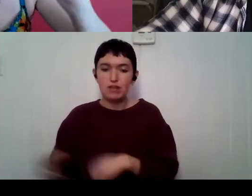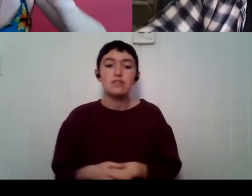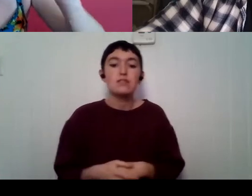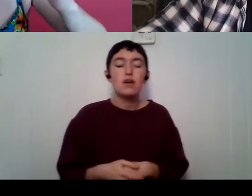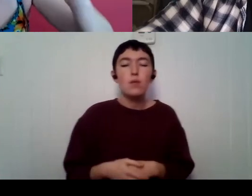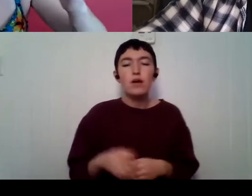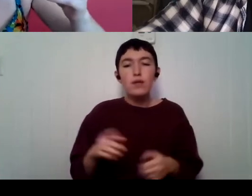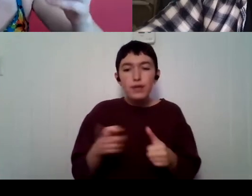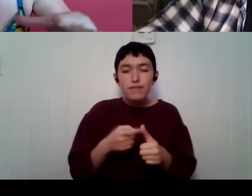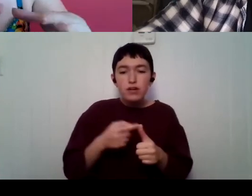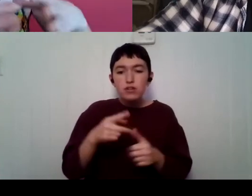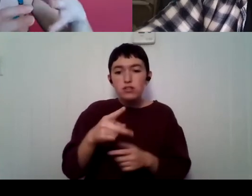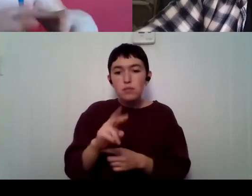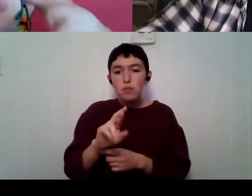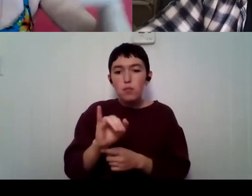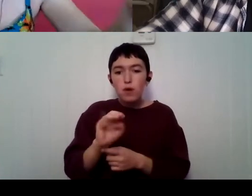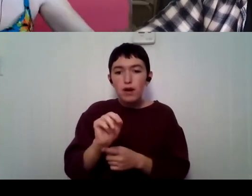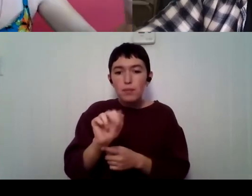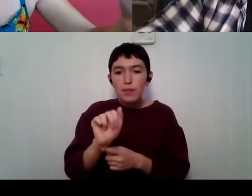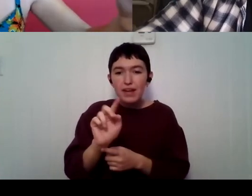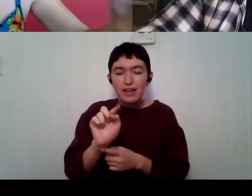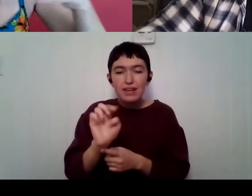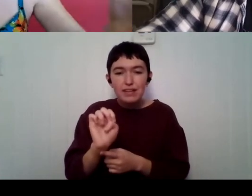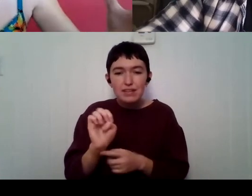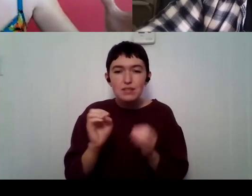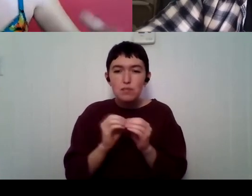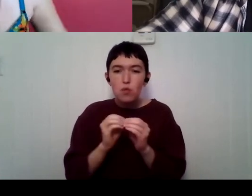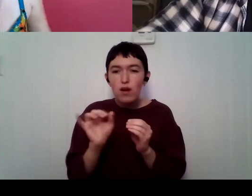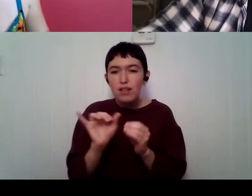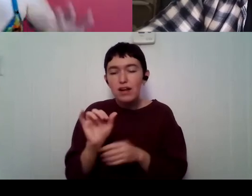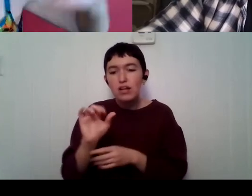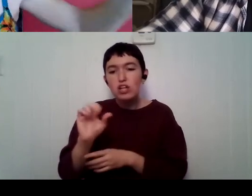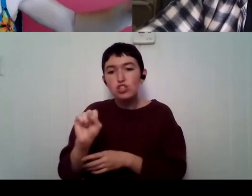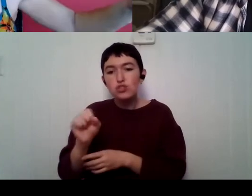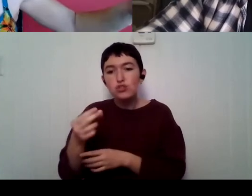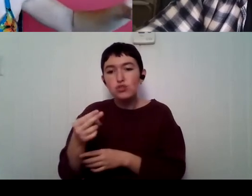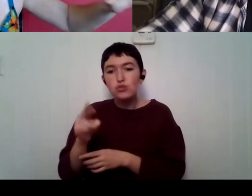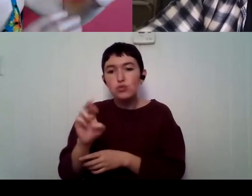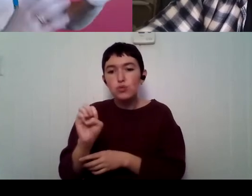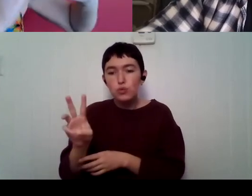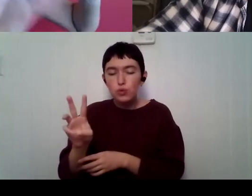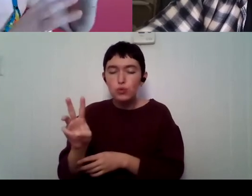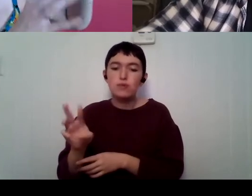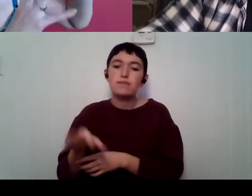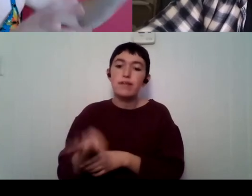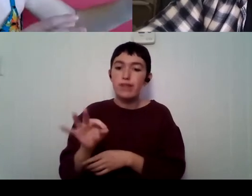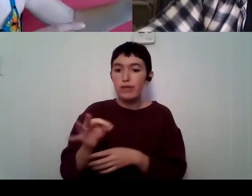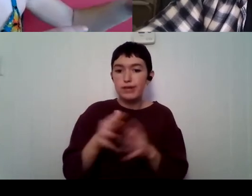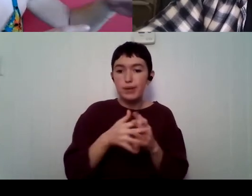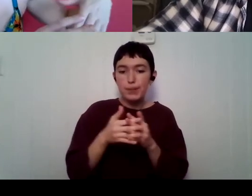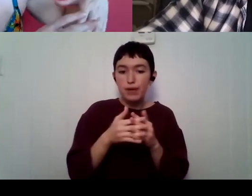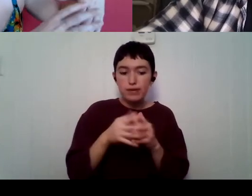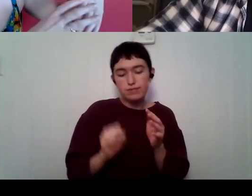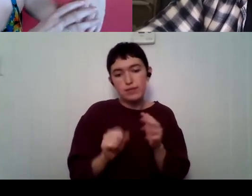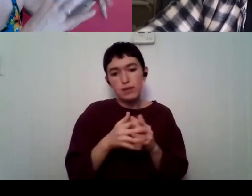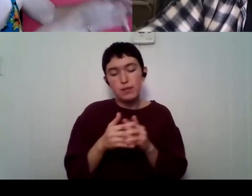the semblance of what a primate would look like, is more like a shrew than anything. And we're found in the Americas millions and millions of